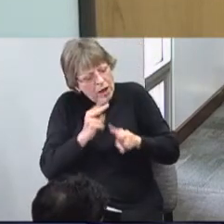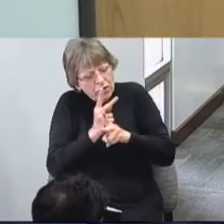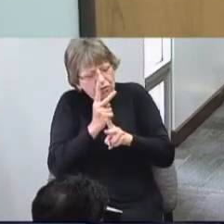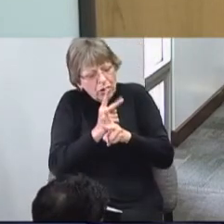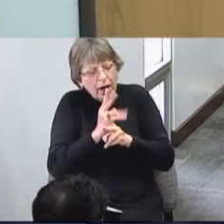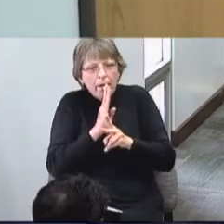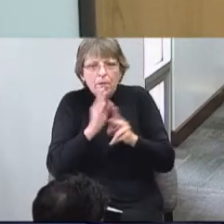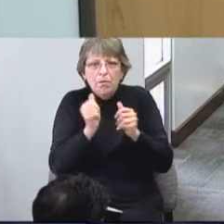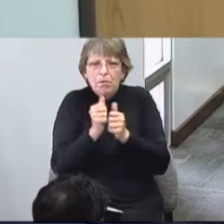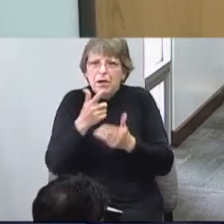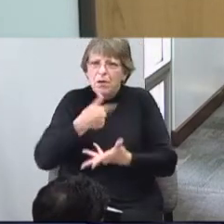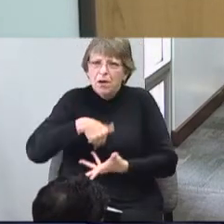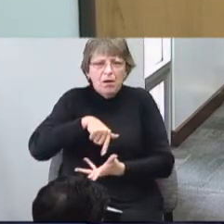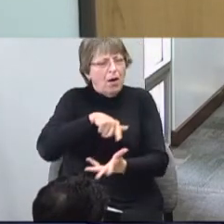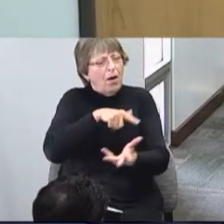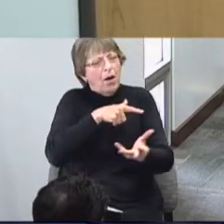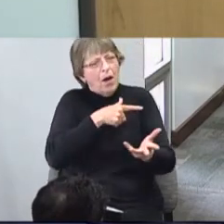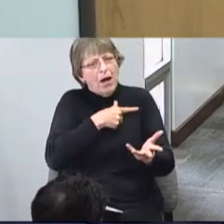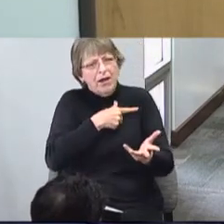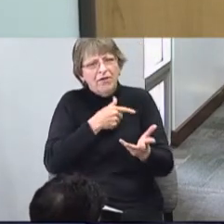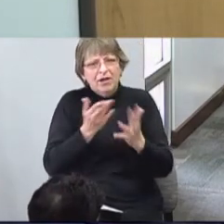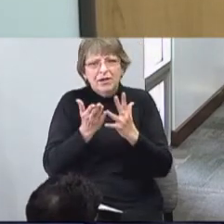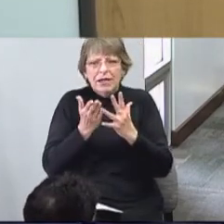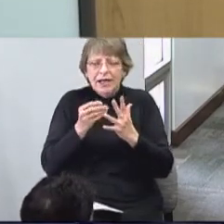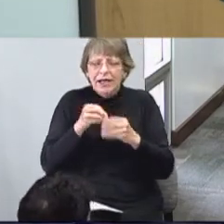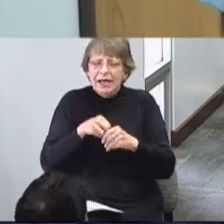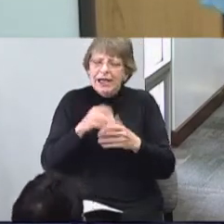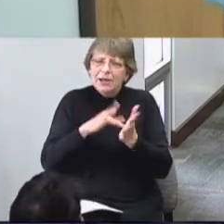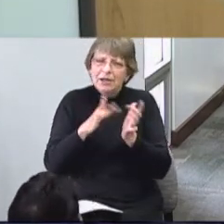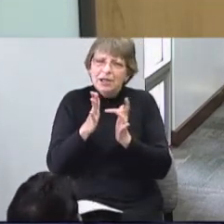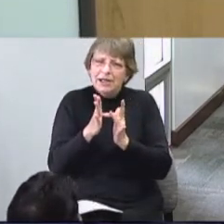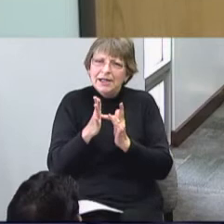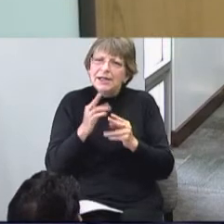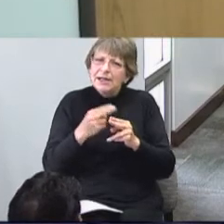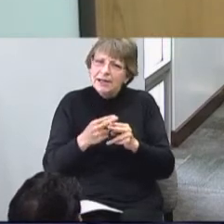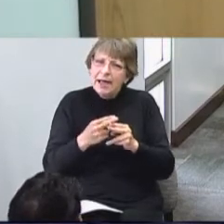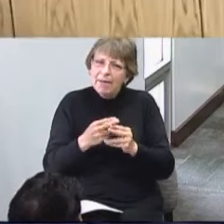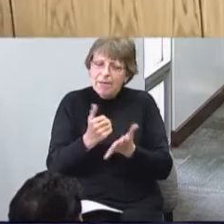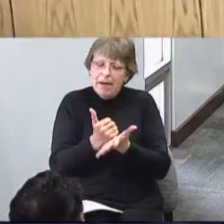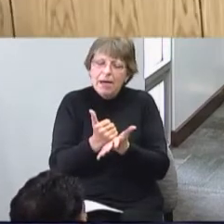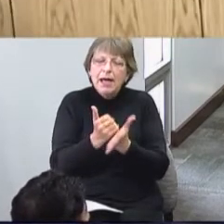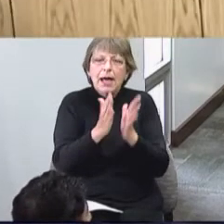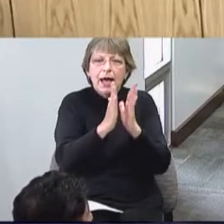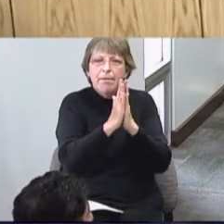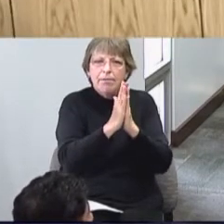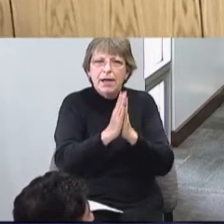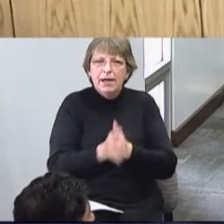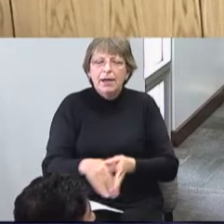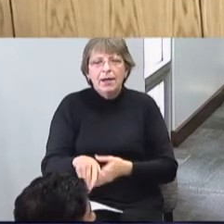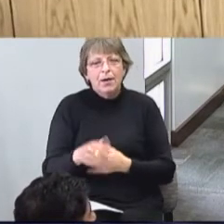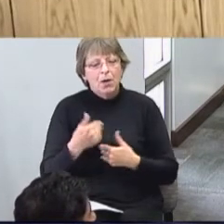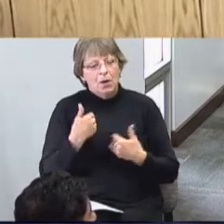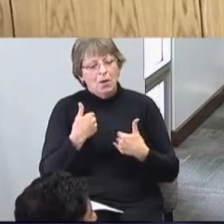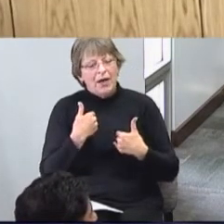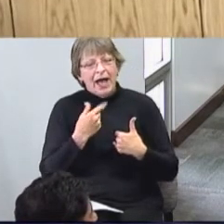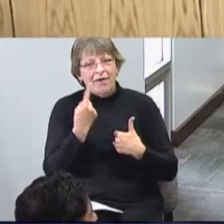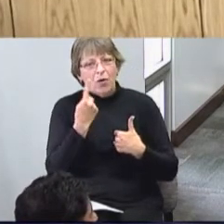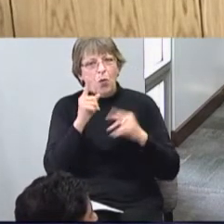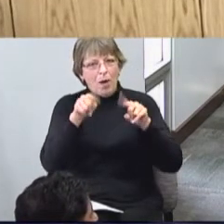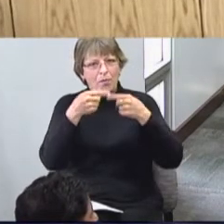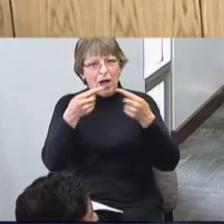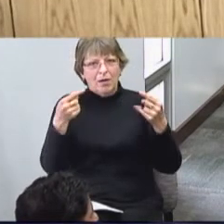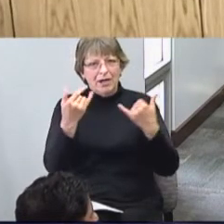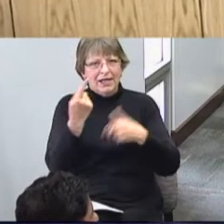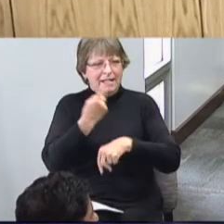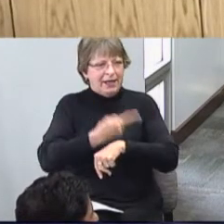through this day, I pray. In Jesus' name, amen. Amen. We have one proclamation today, so if I could have